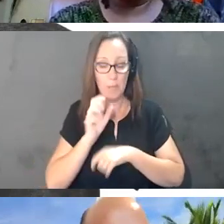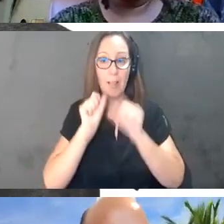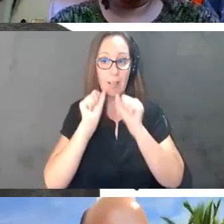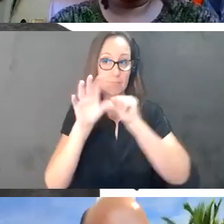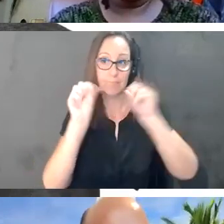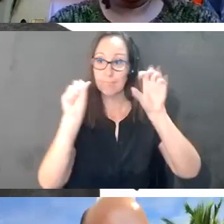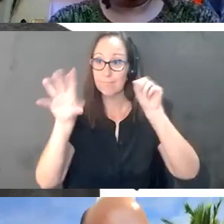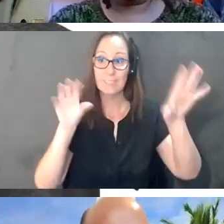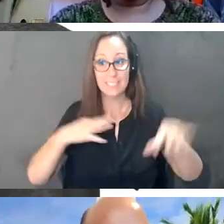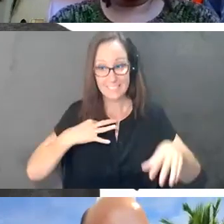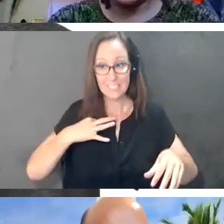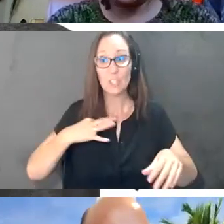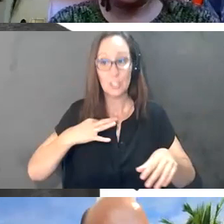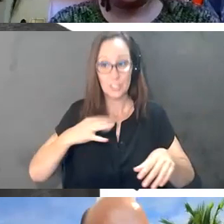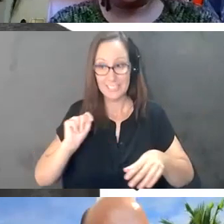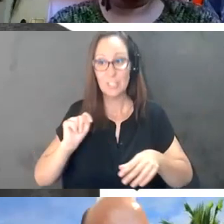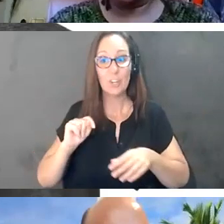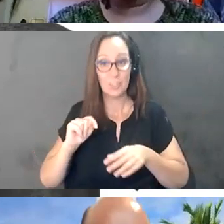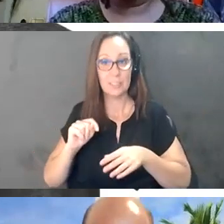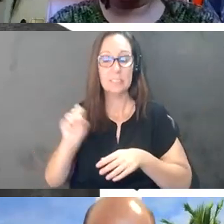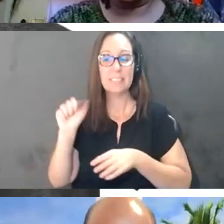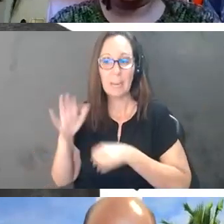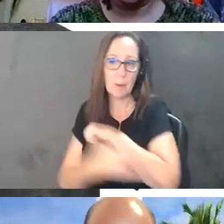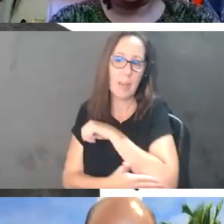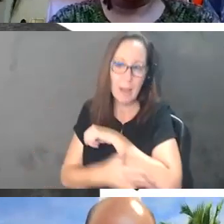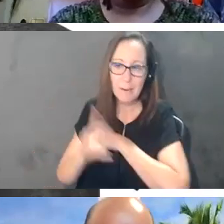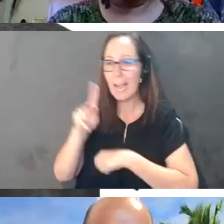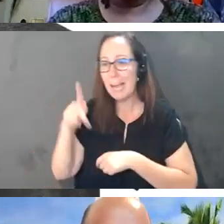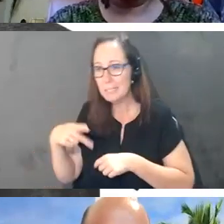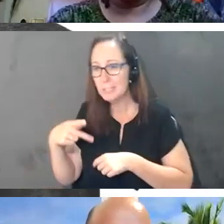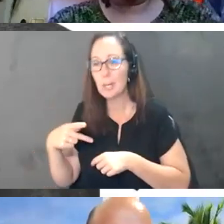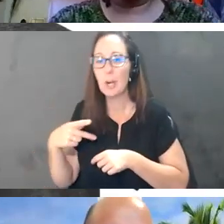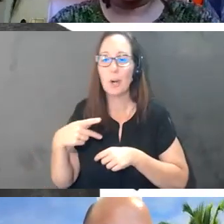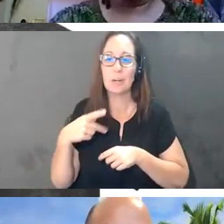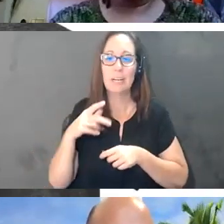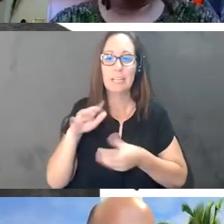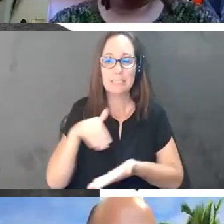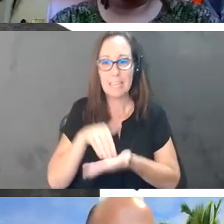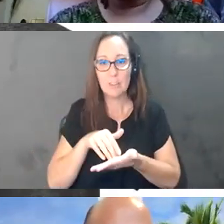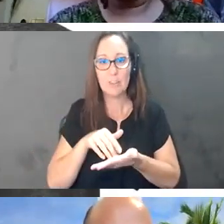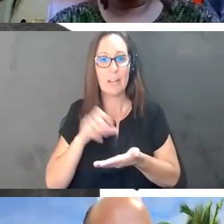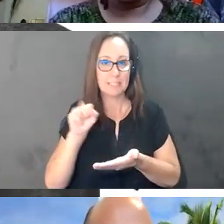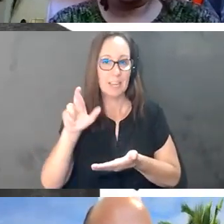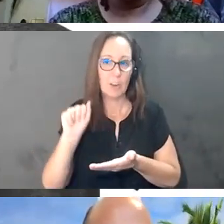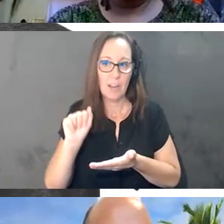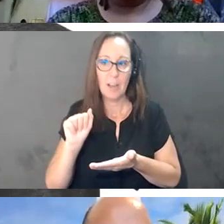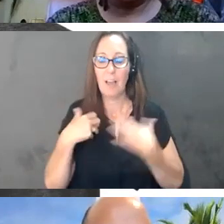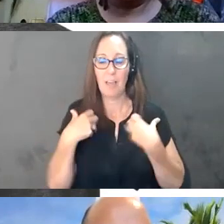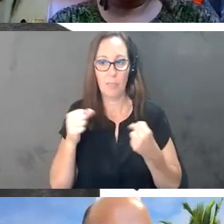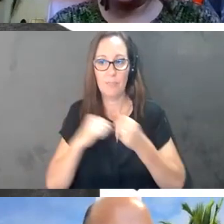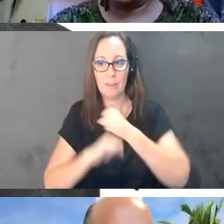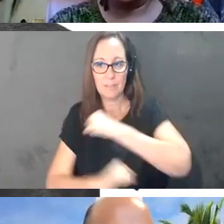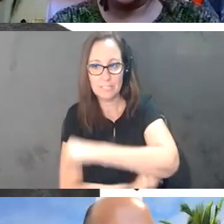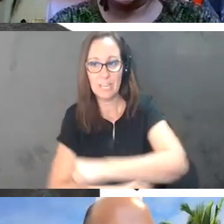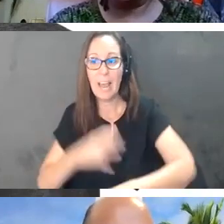on behalf of Sacramento County, Kaiser Permanente, the Center at Sierra Health Foundation, as well as the